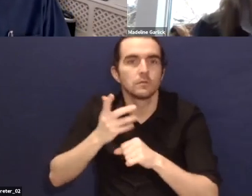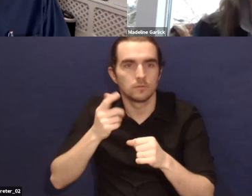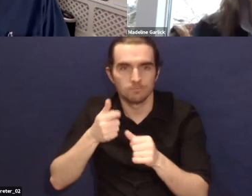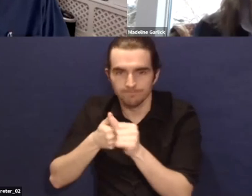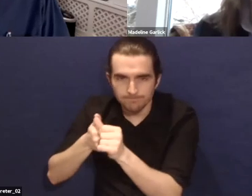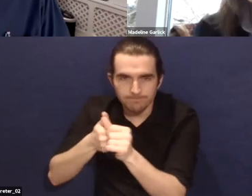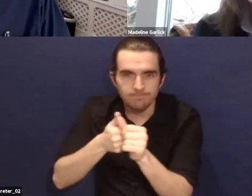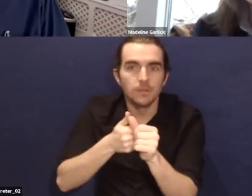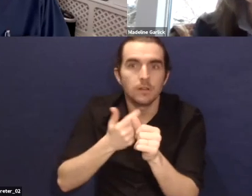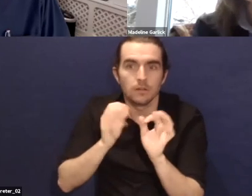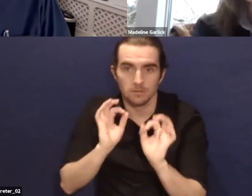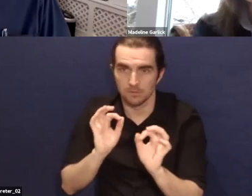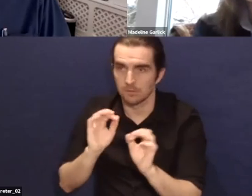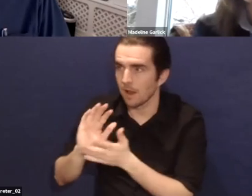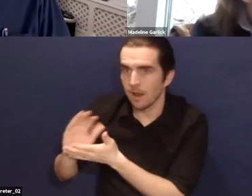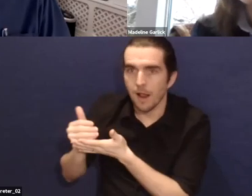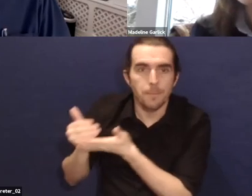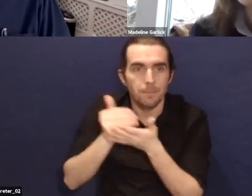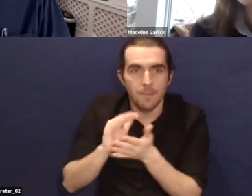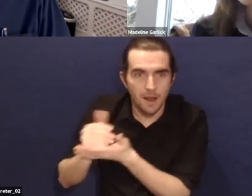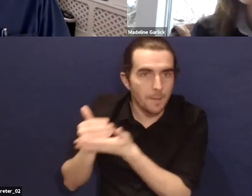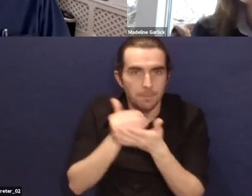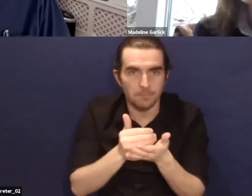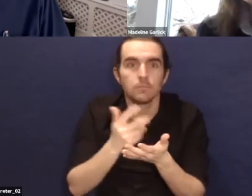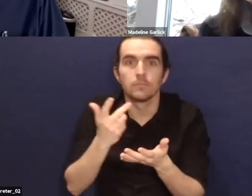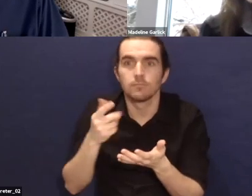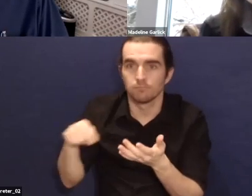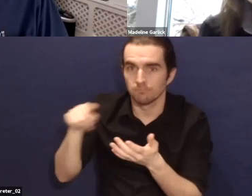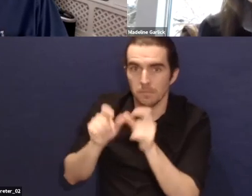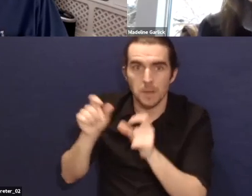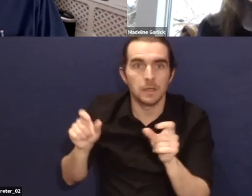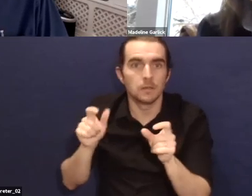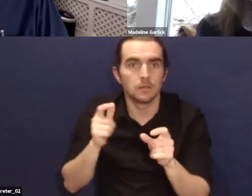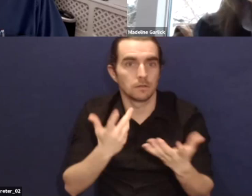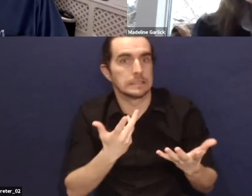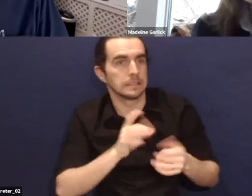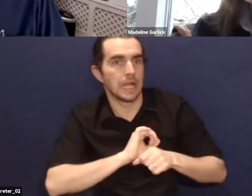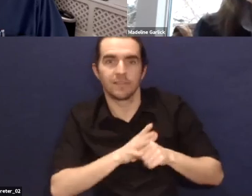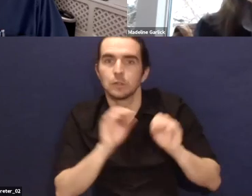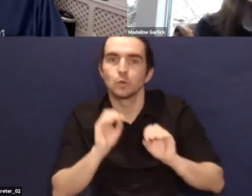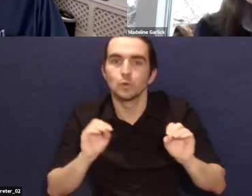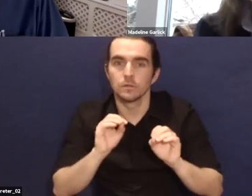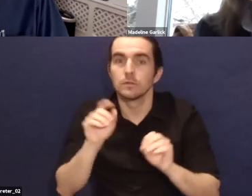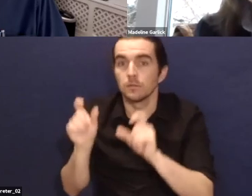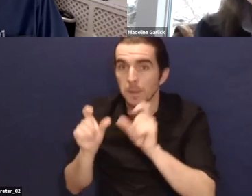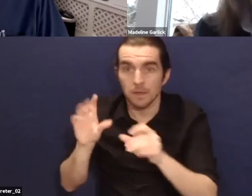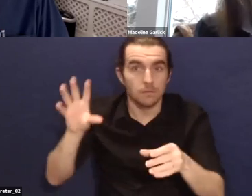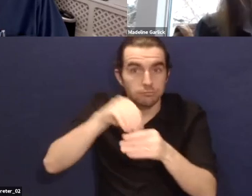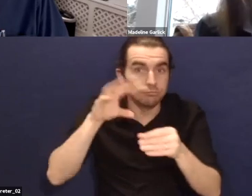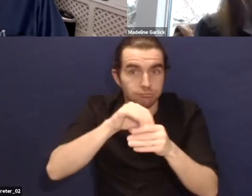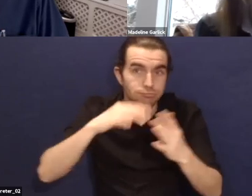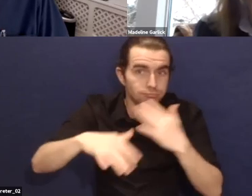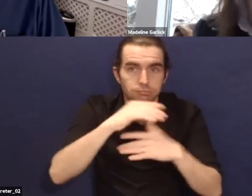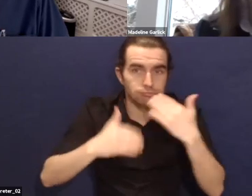mount in ways where they are interacting with and contributing to their communities. We have recalled